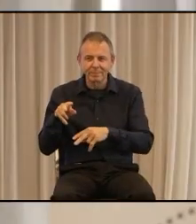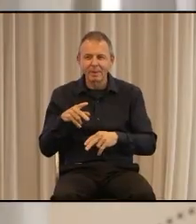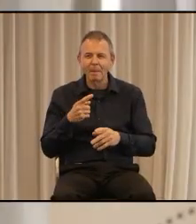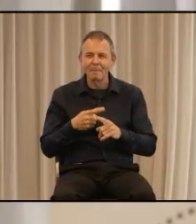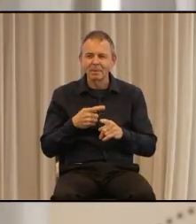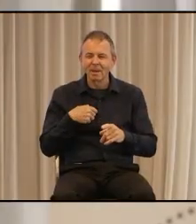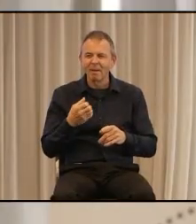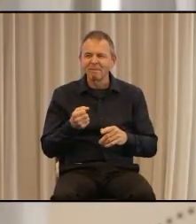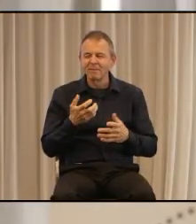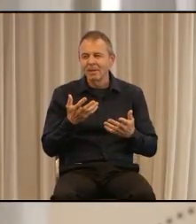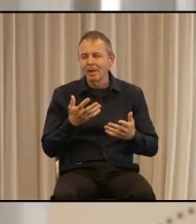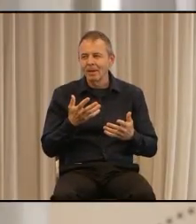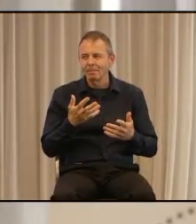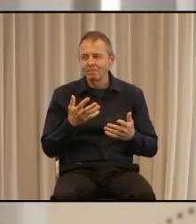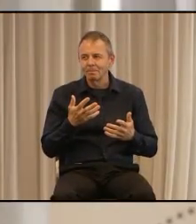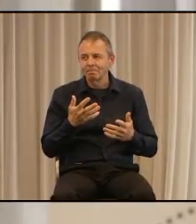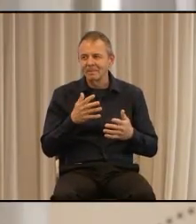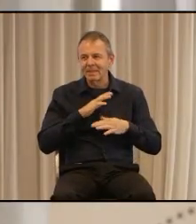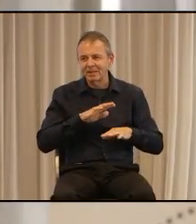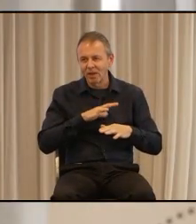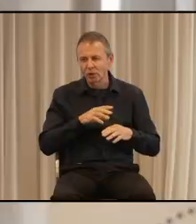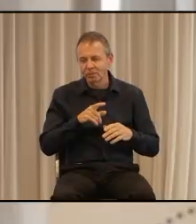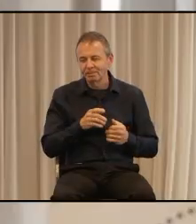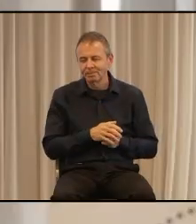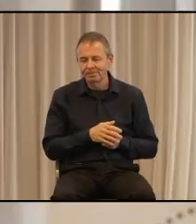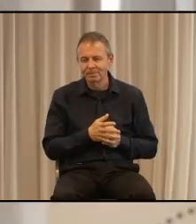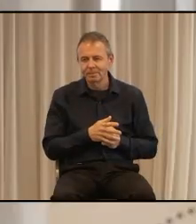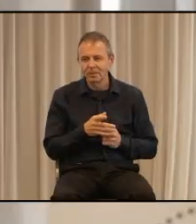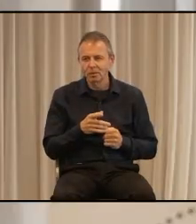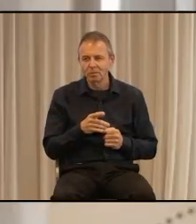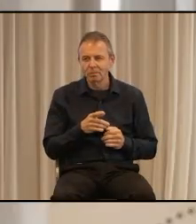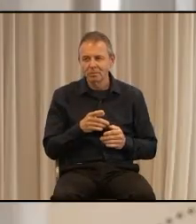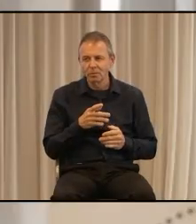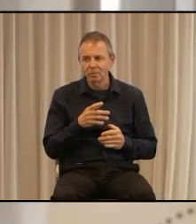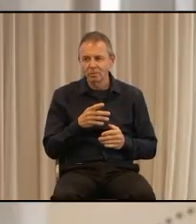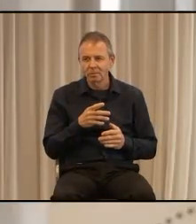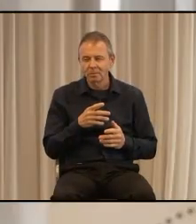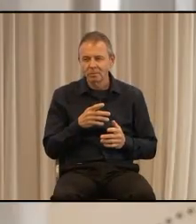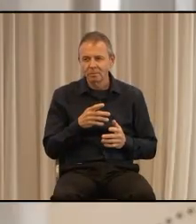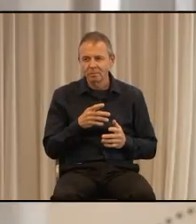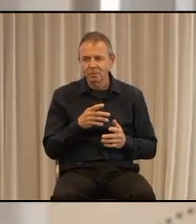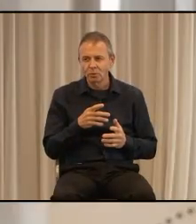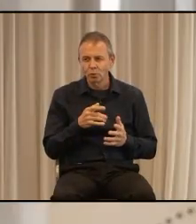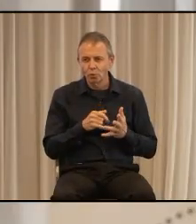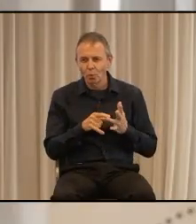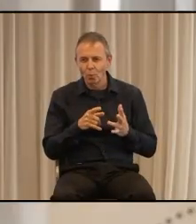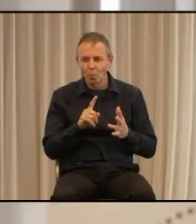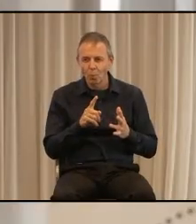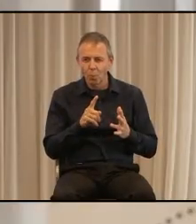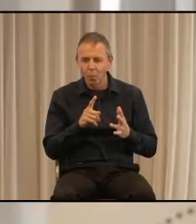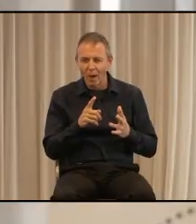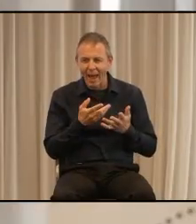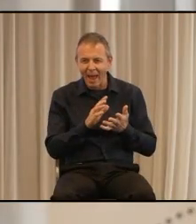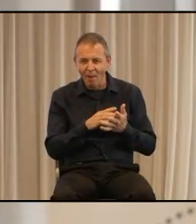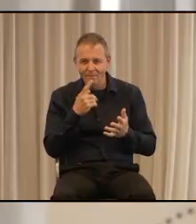limits. So the truth is really hard to see if we think we have a way, the way to a good life is